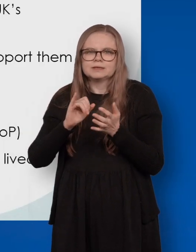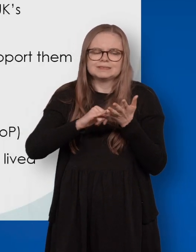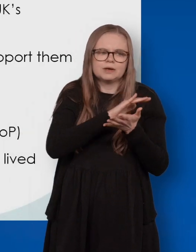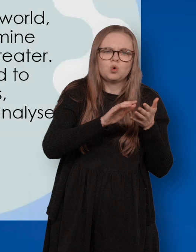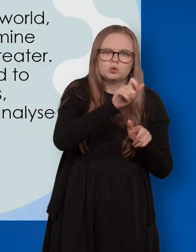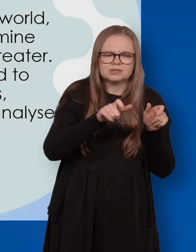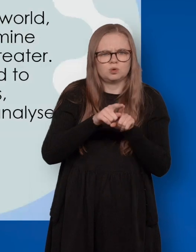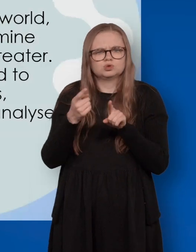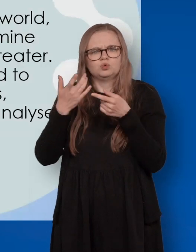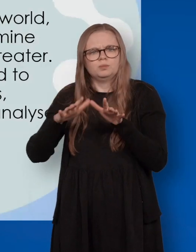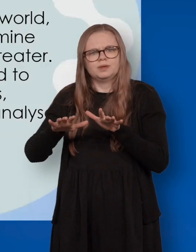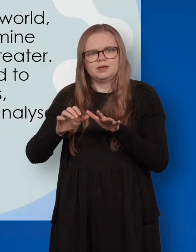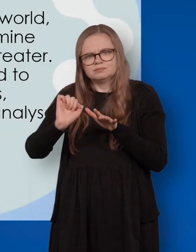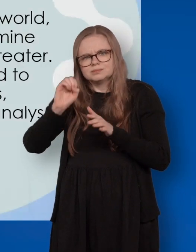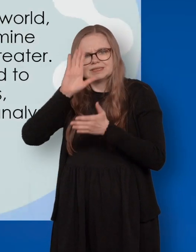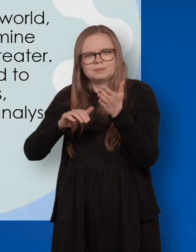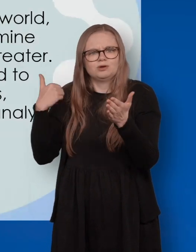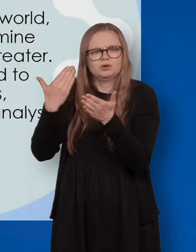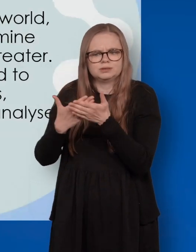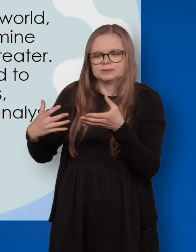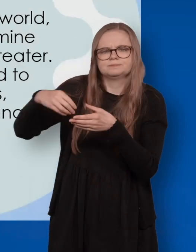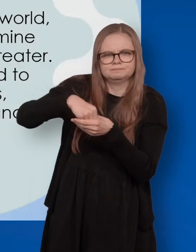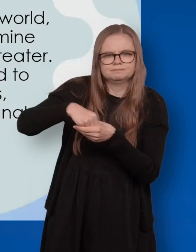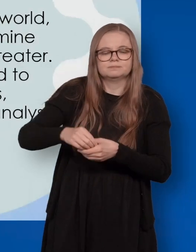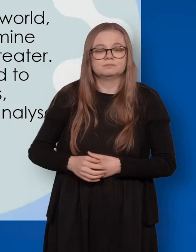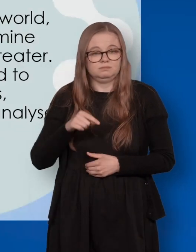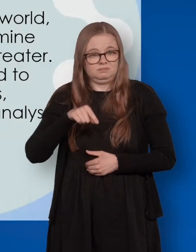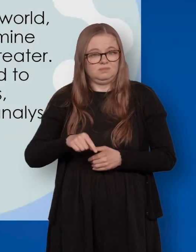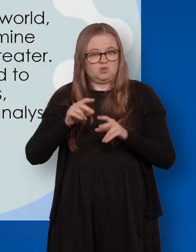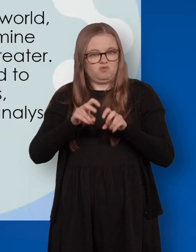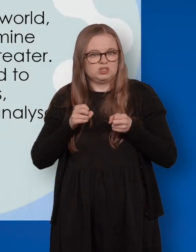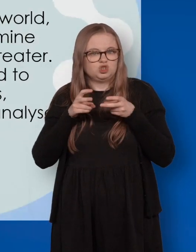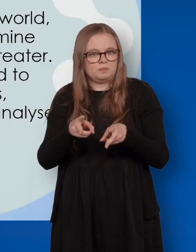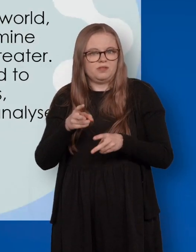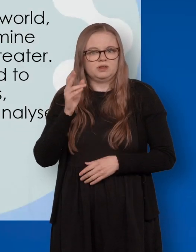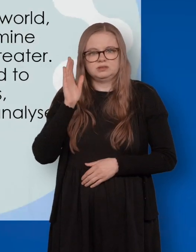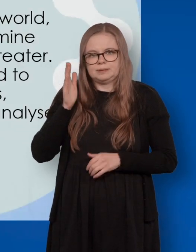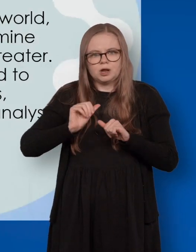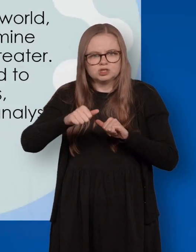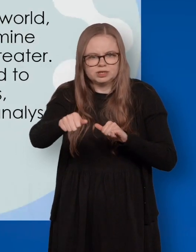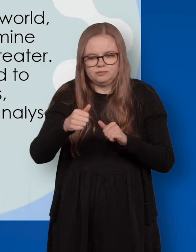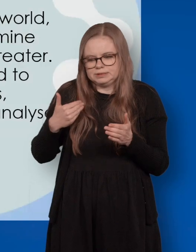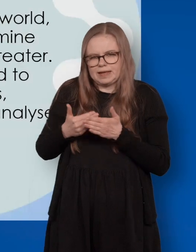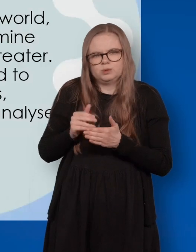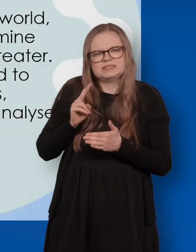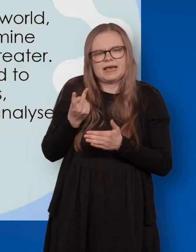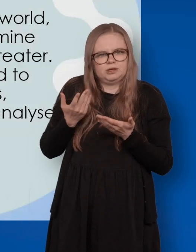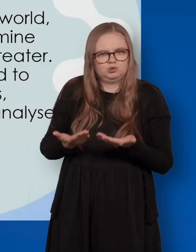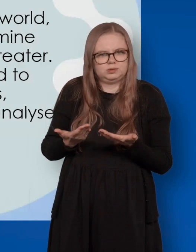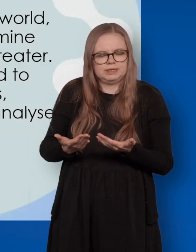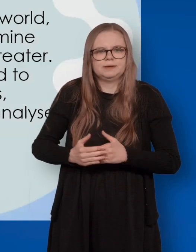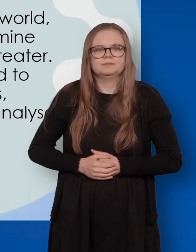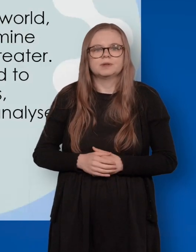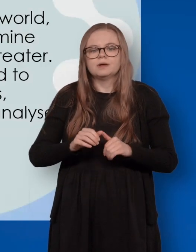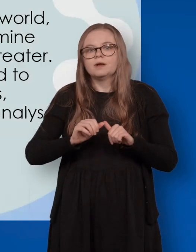experience. So this is a research methods seminar series that we've started. This is the second one, and